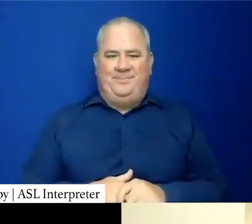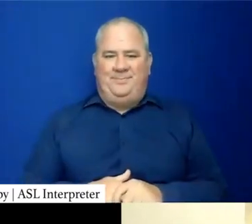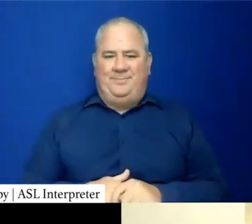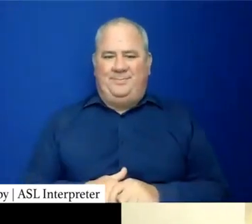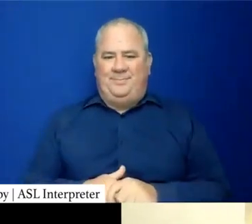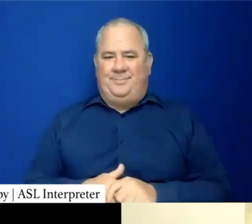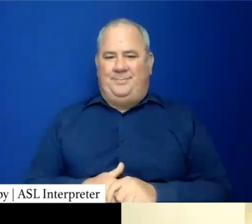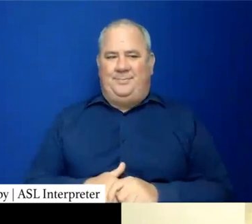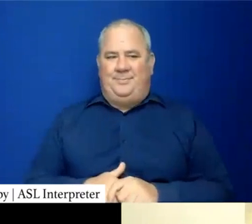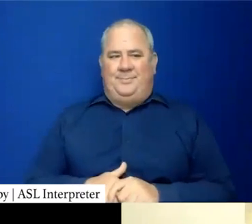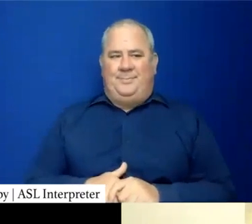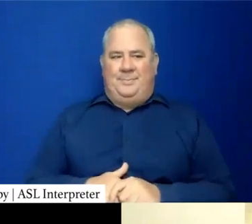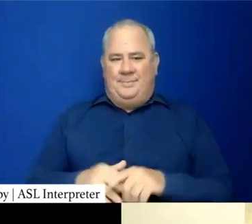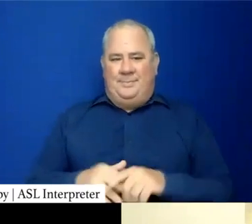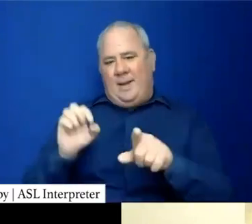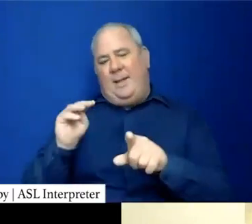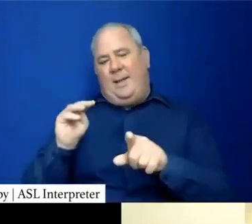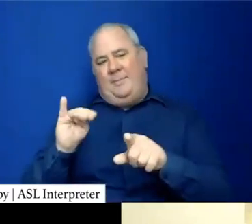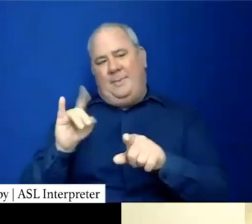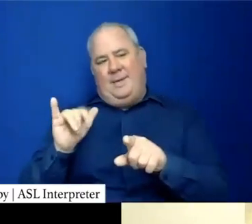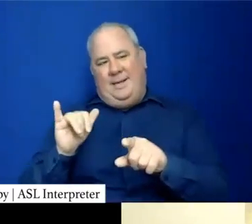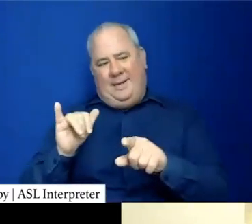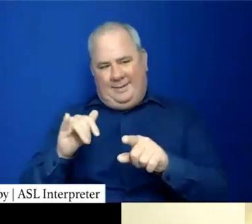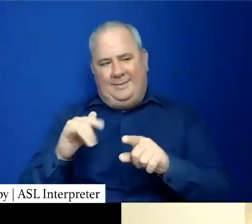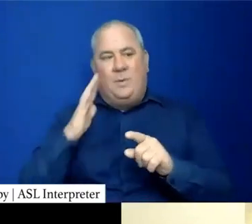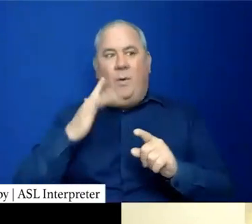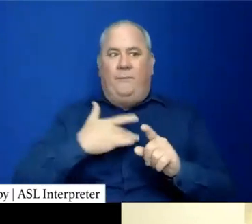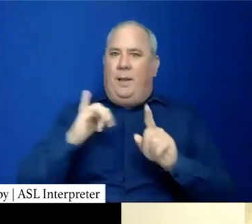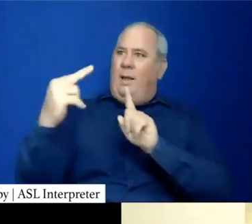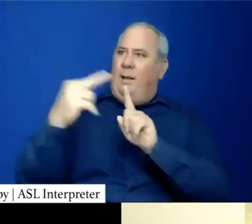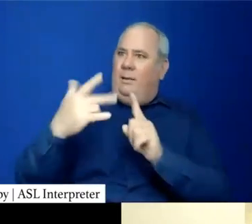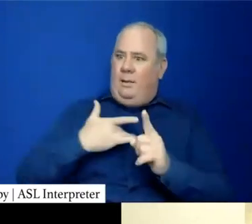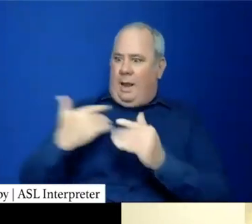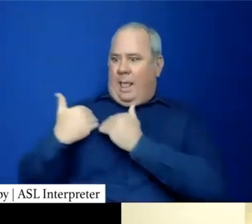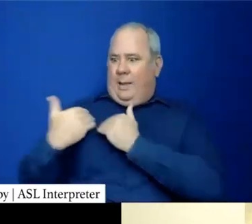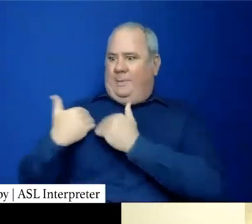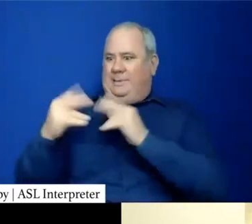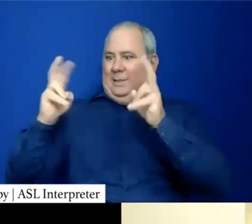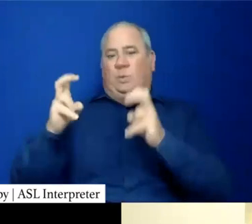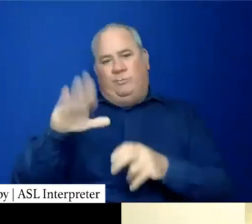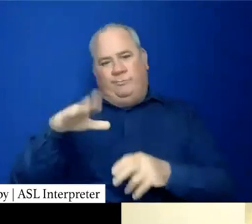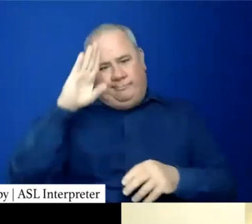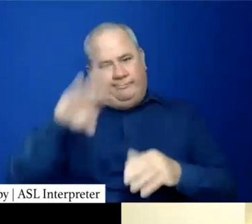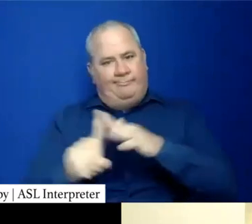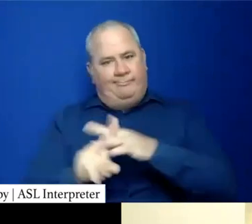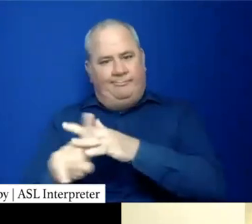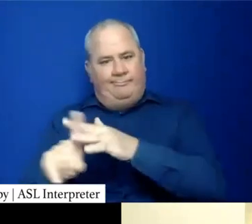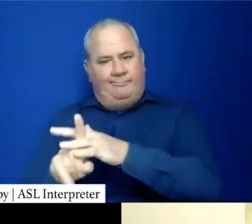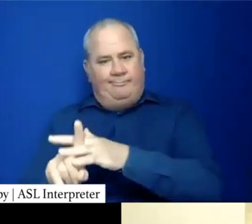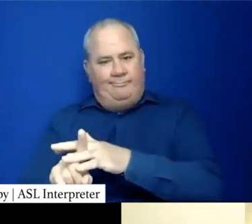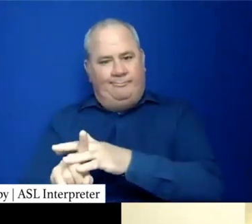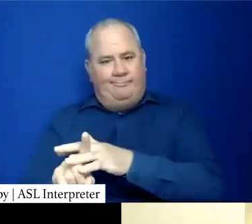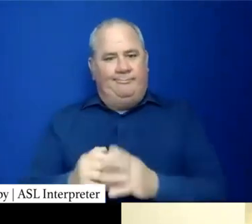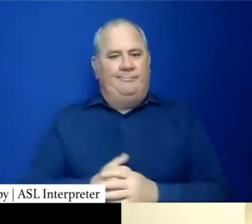and that we're not on the liability issue, because one thing I come across repeating my book, thinking my book